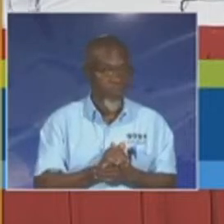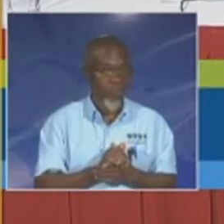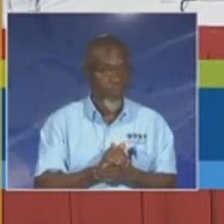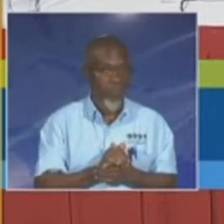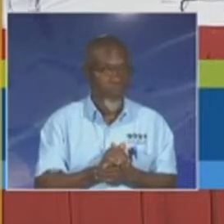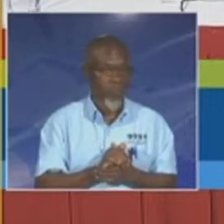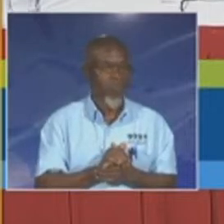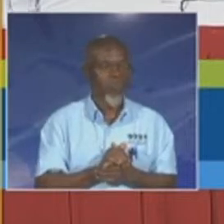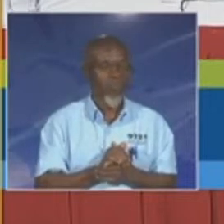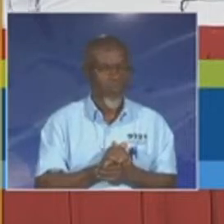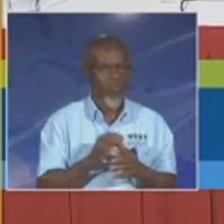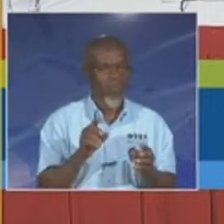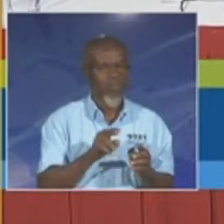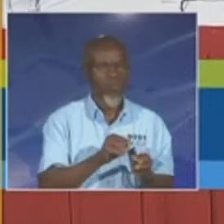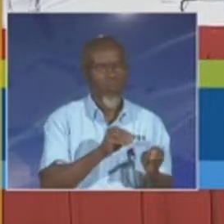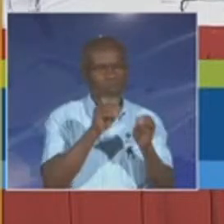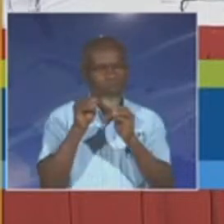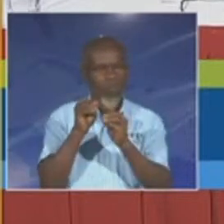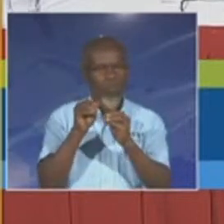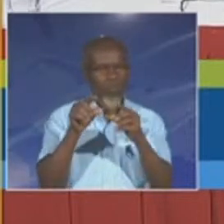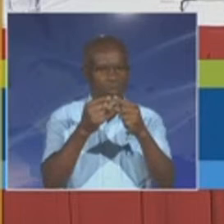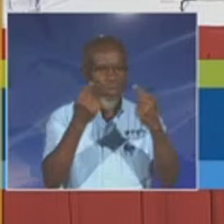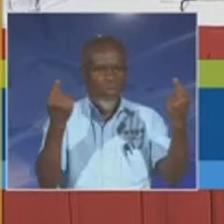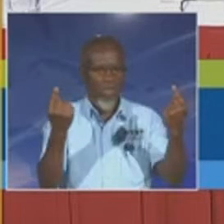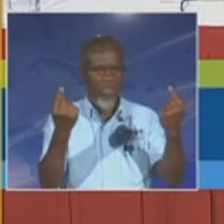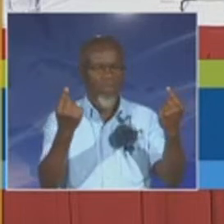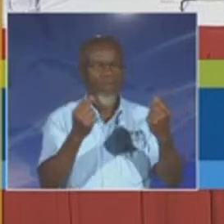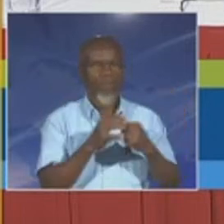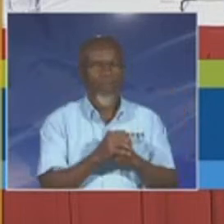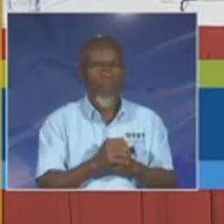Okay, so we'll go to Guardian Media Limited.